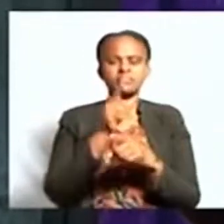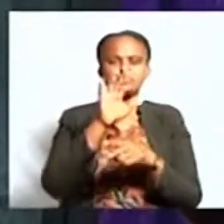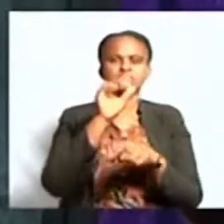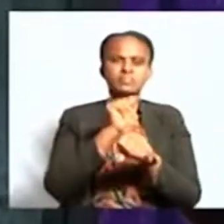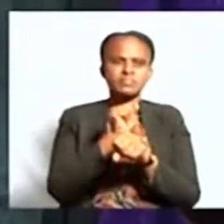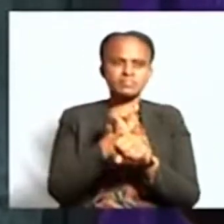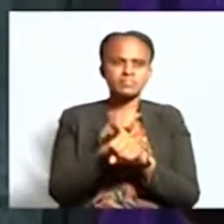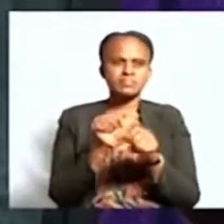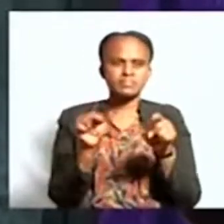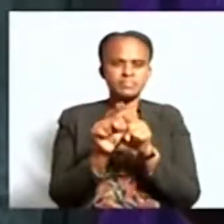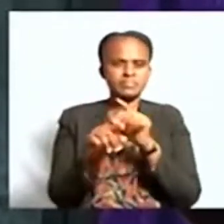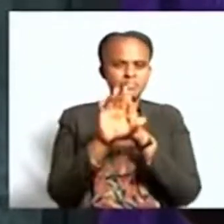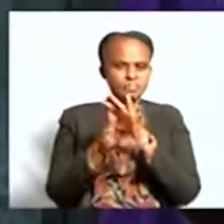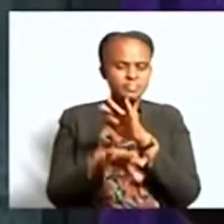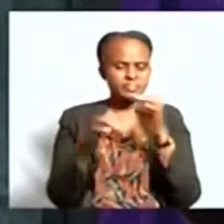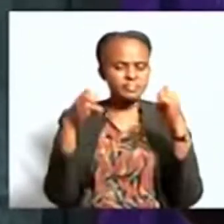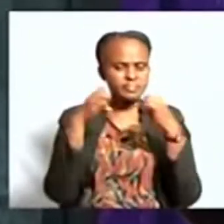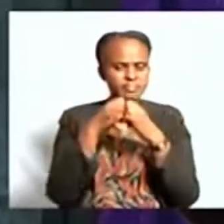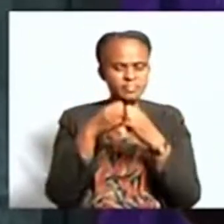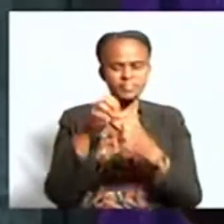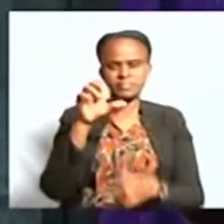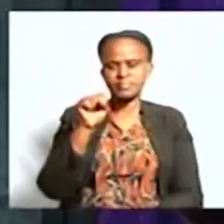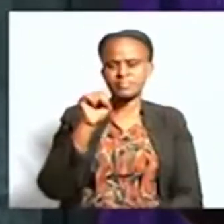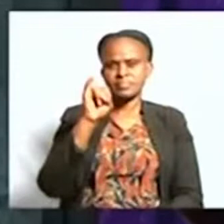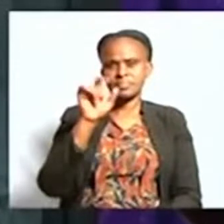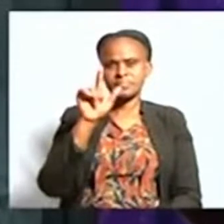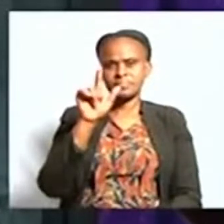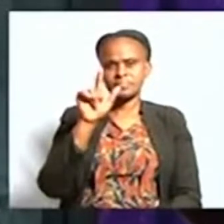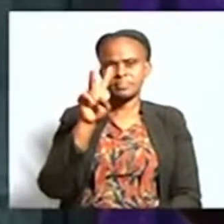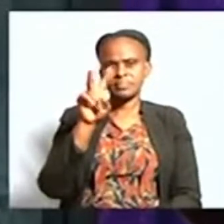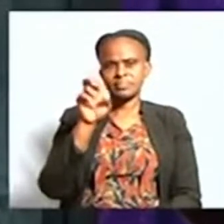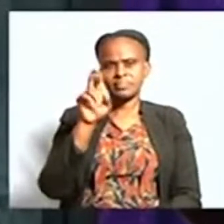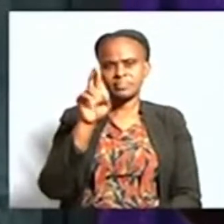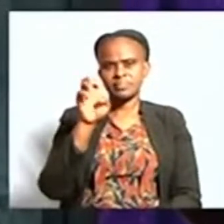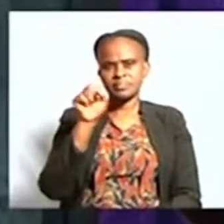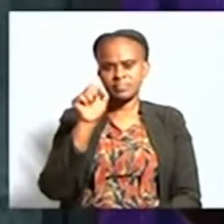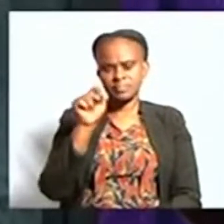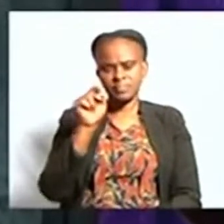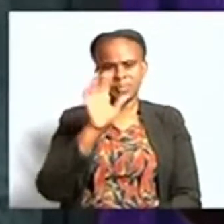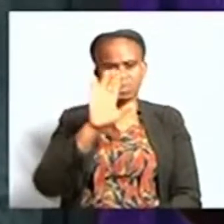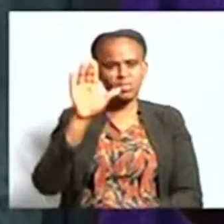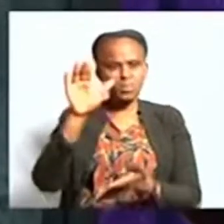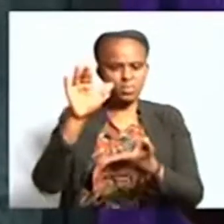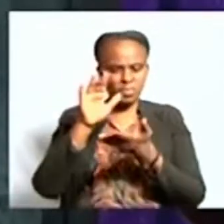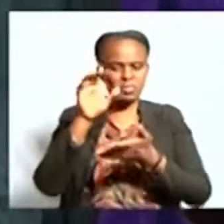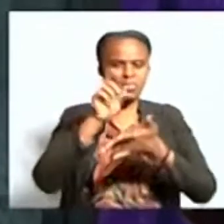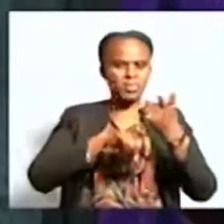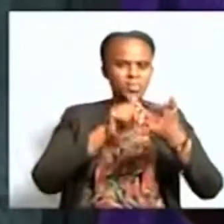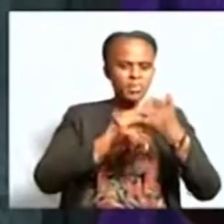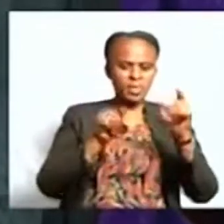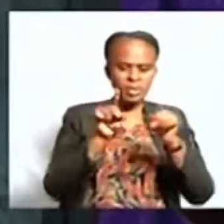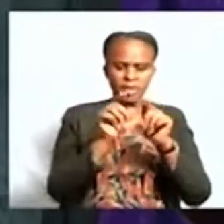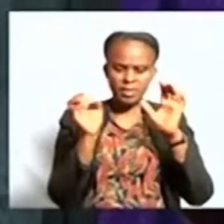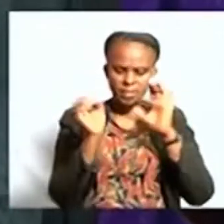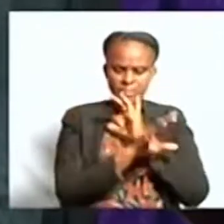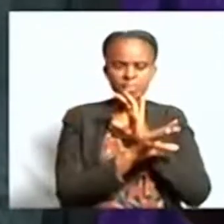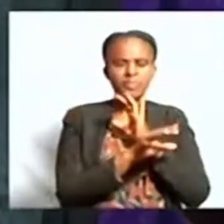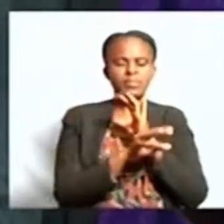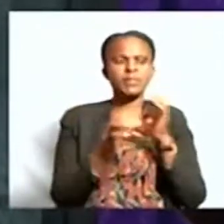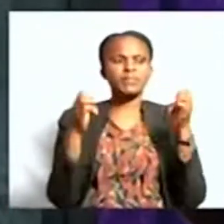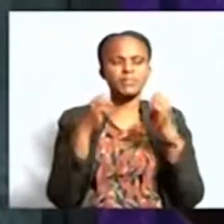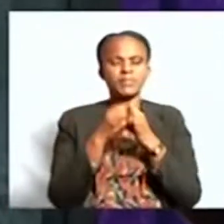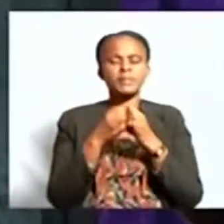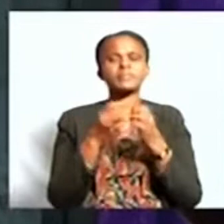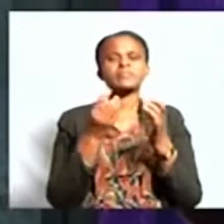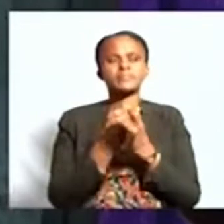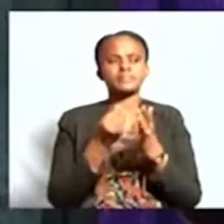The underbanked revenue at Silverest was recovered from his dues and remitted to the Revenue Transit Bank